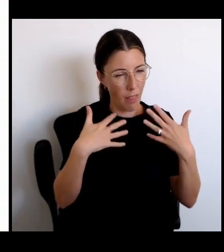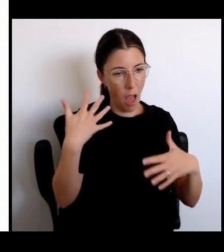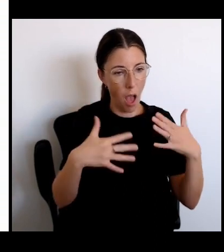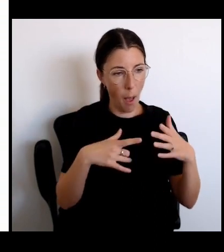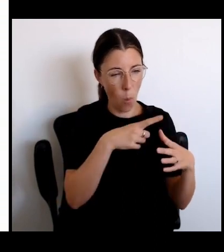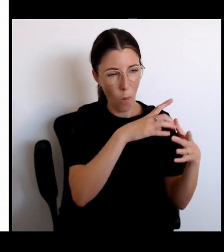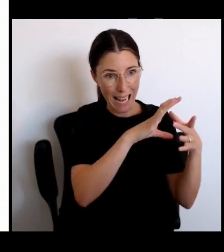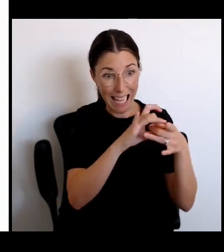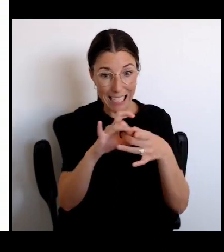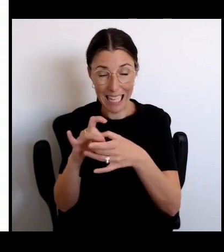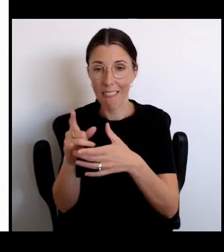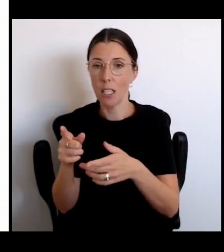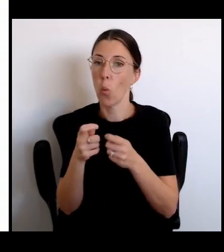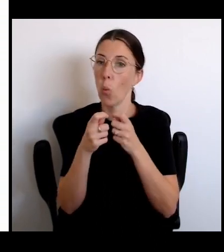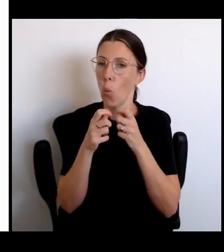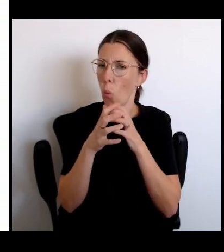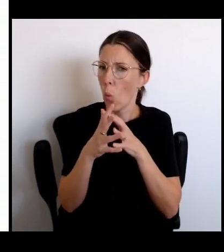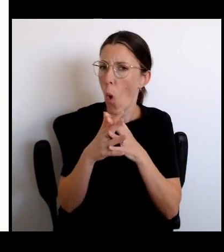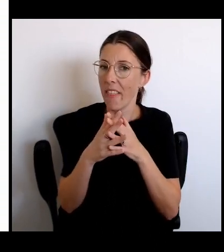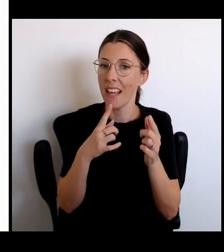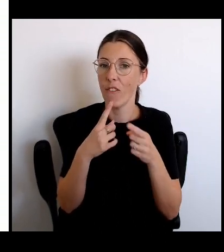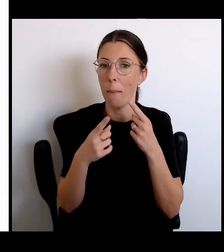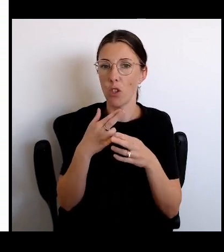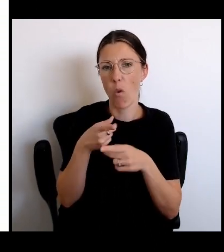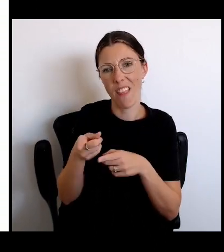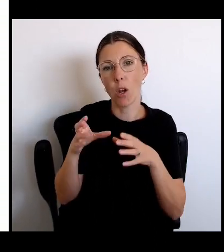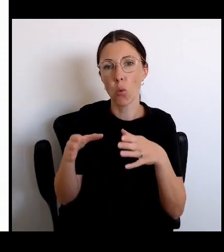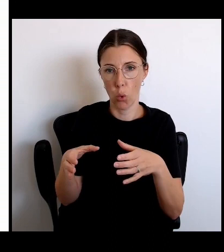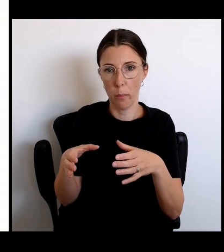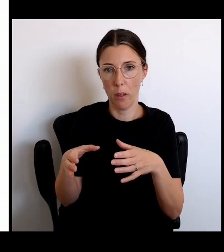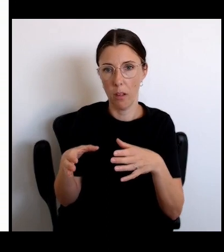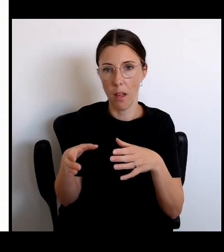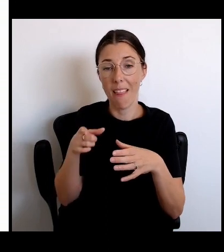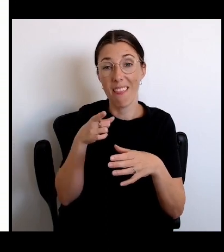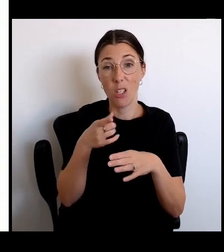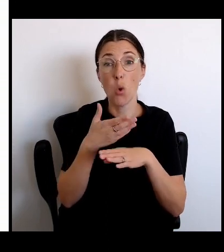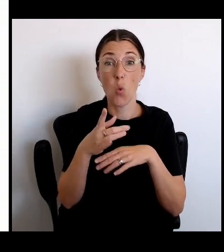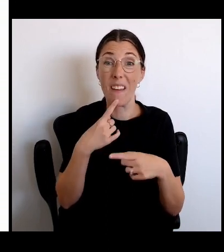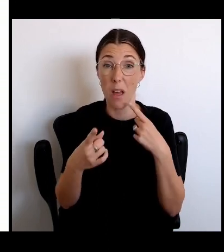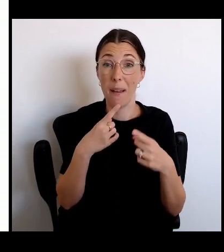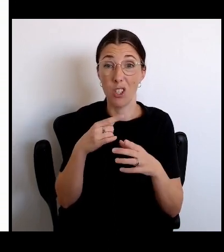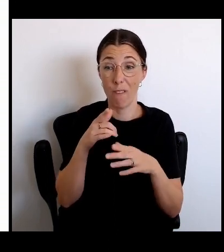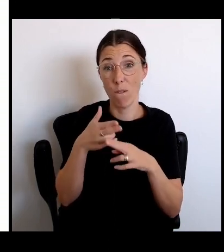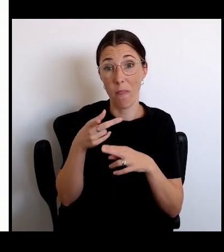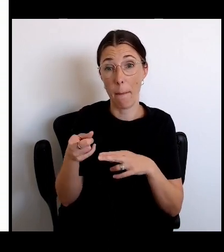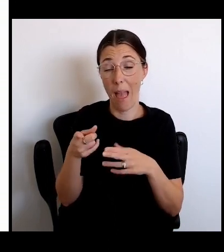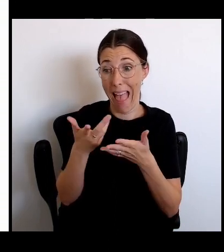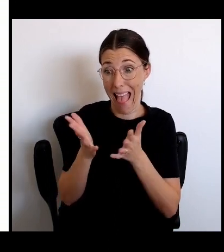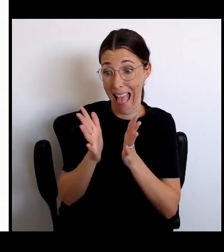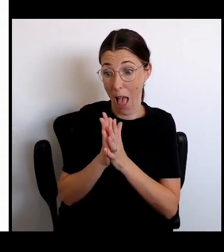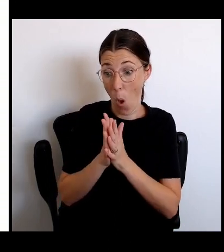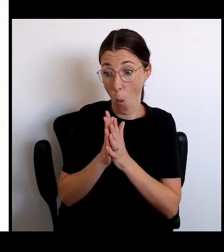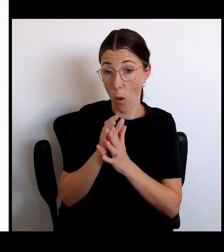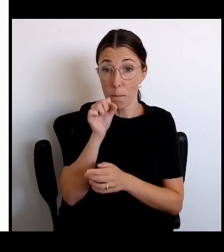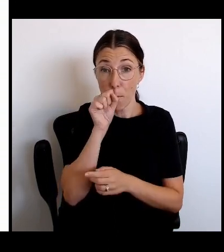for this segment. This is new information for this segment, particularly around mental health harms and how mental health harms can be experienced